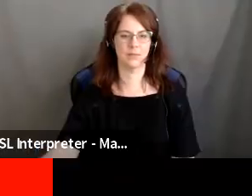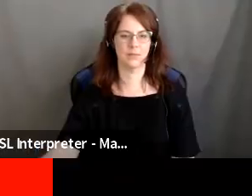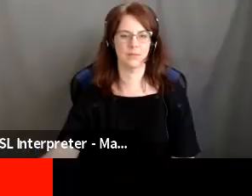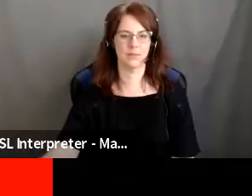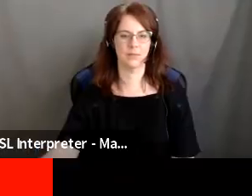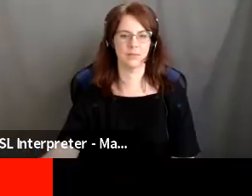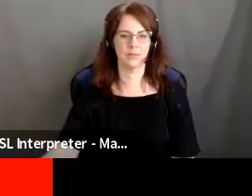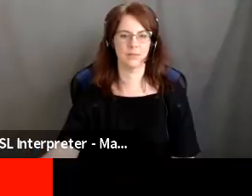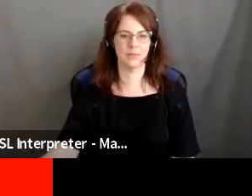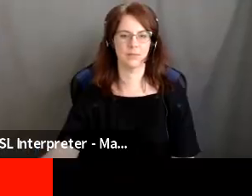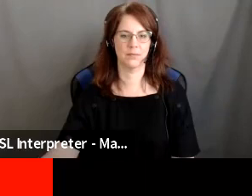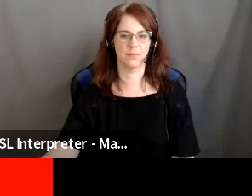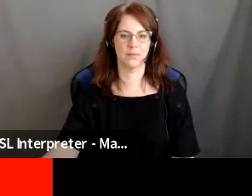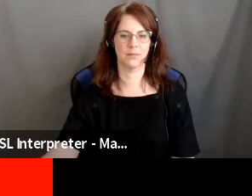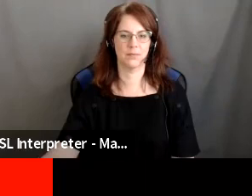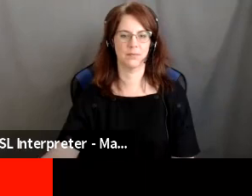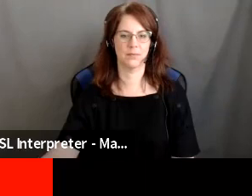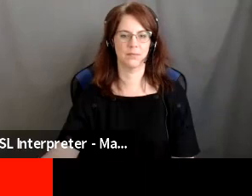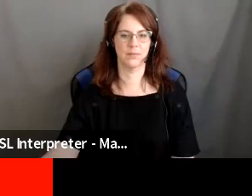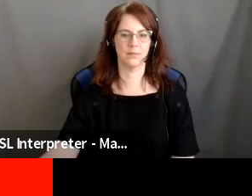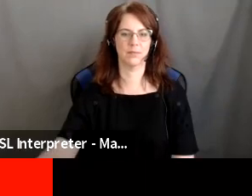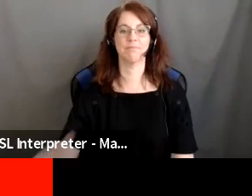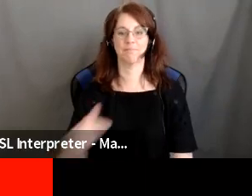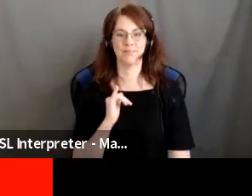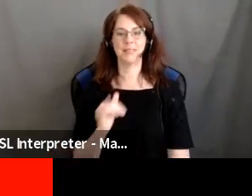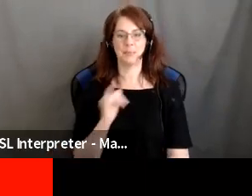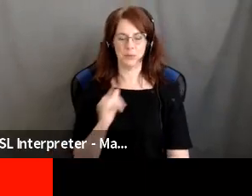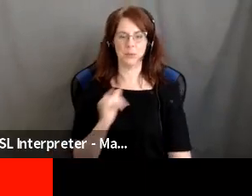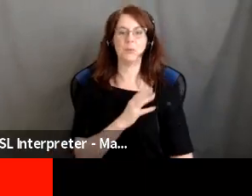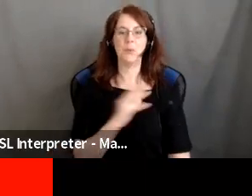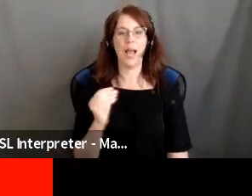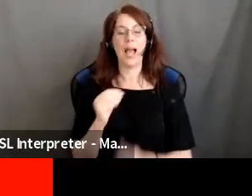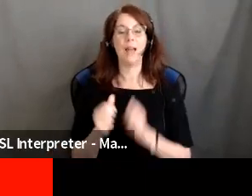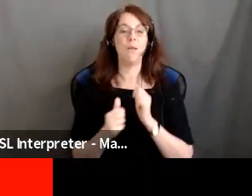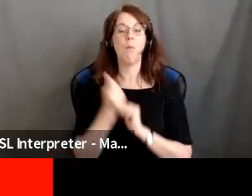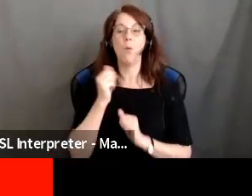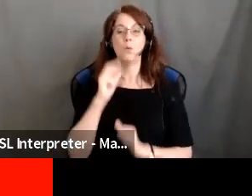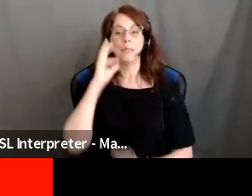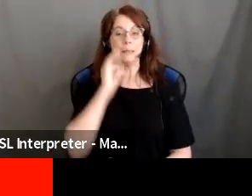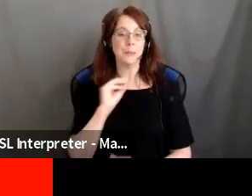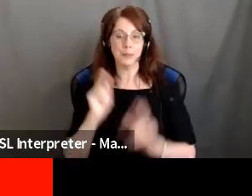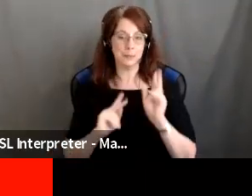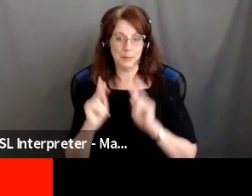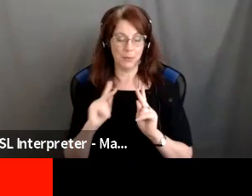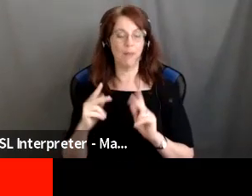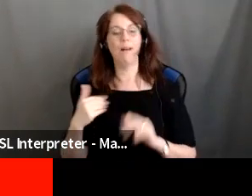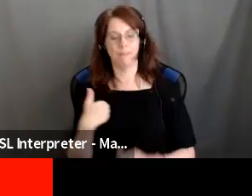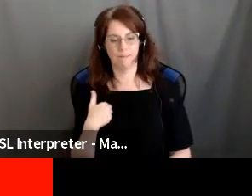Well, the news is I do too, and even the most seasoned of professionals